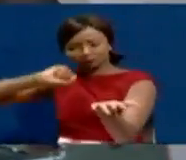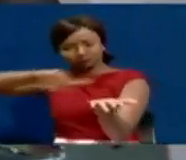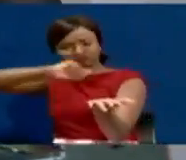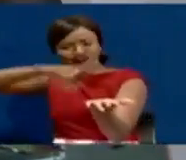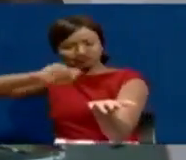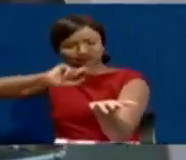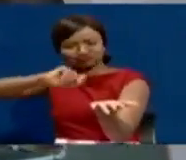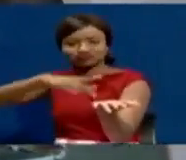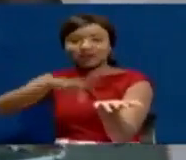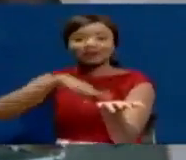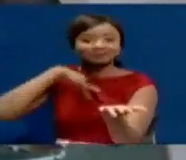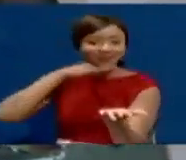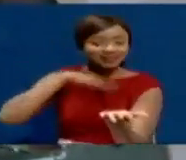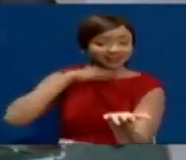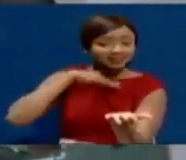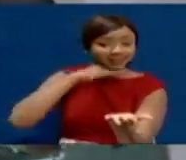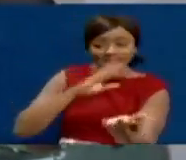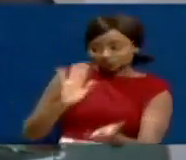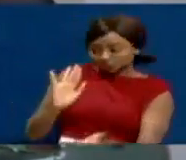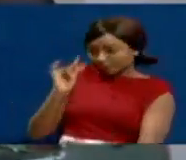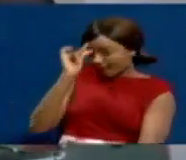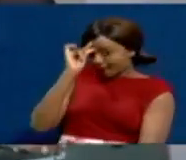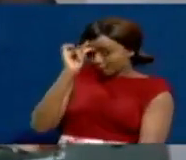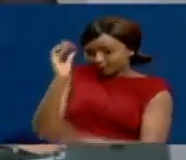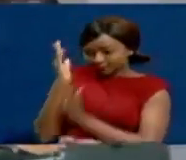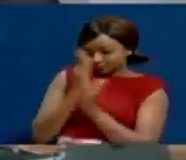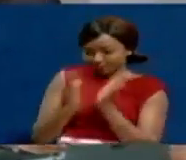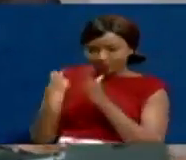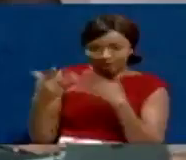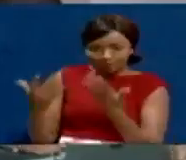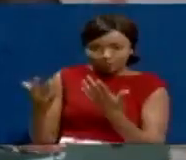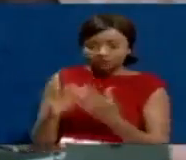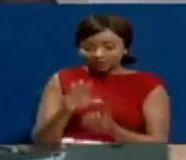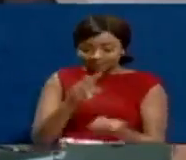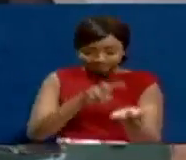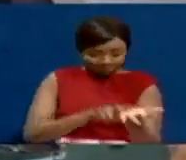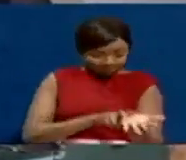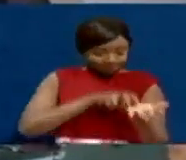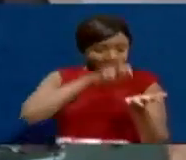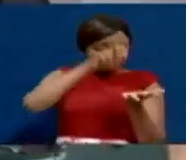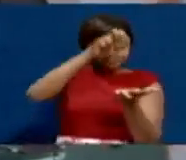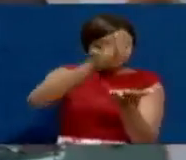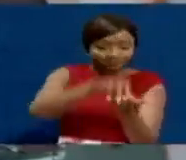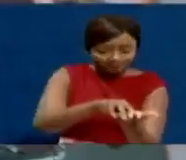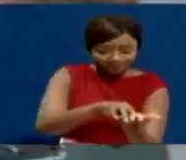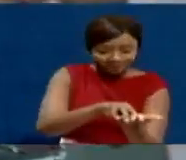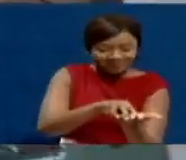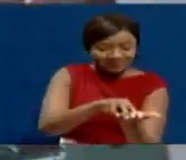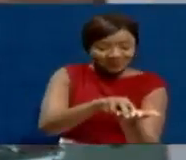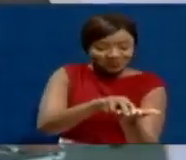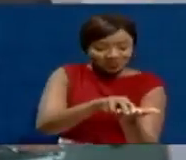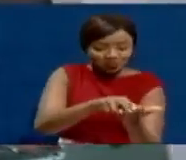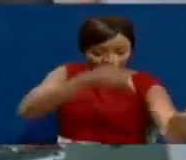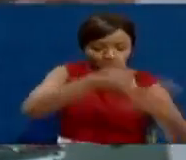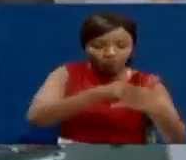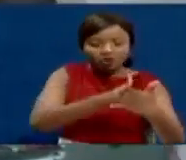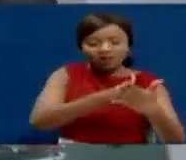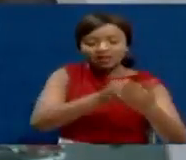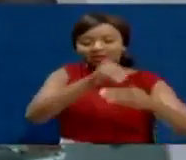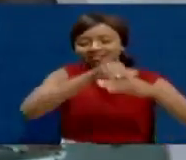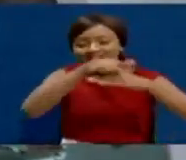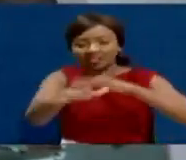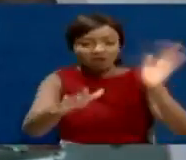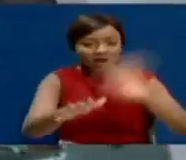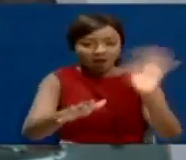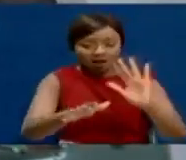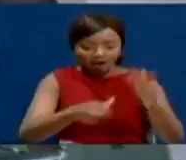So part of the mechanism that the government is putting in place to ensure that where they are contained there, and they do not cross into,